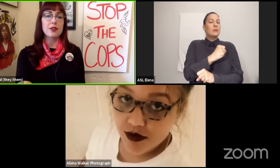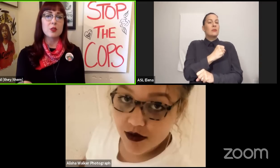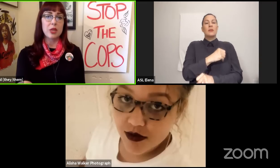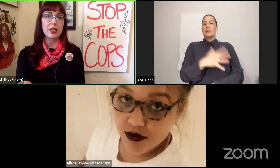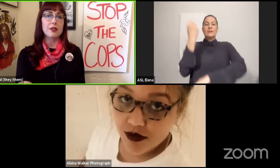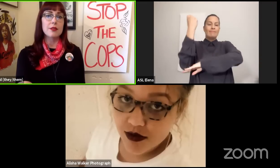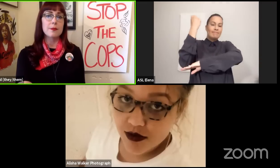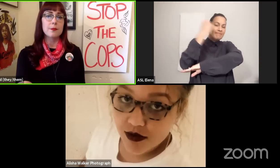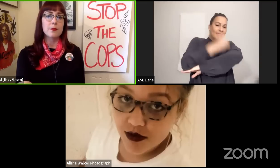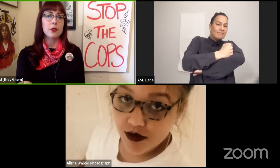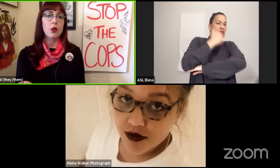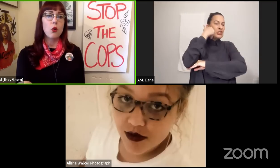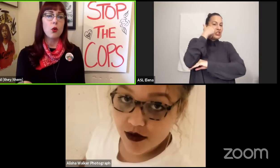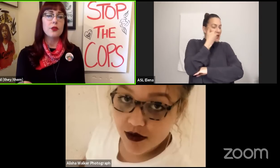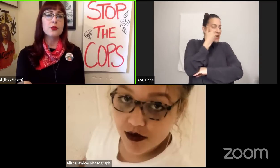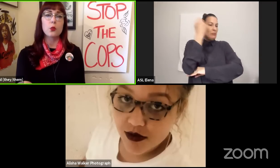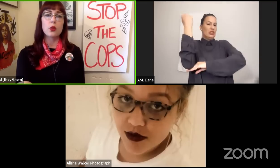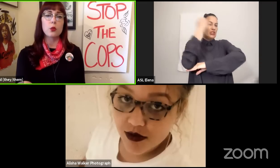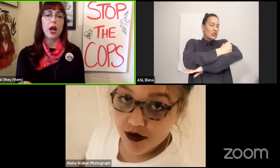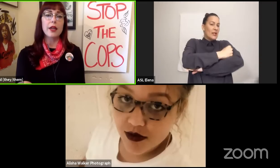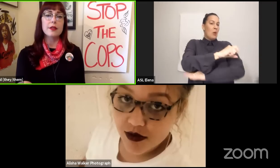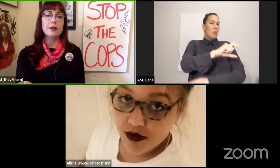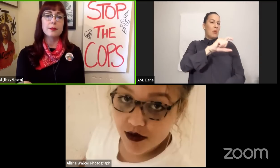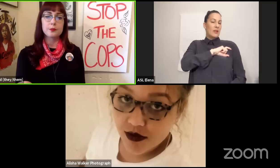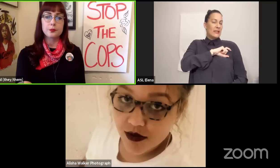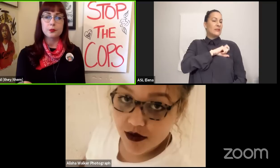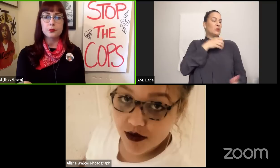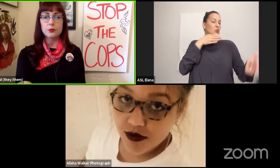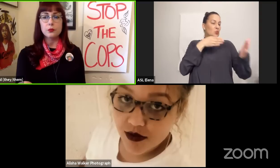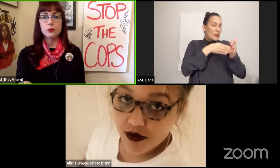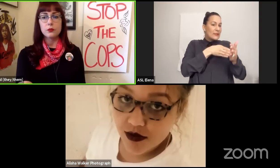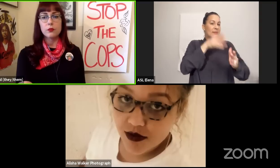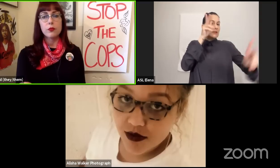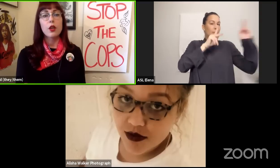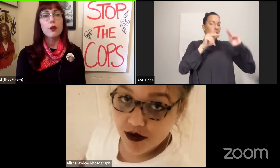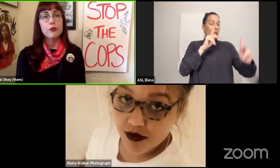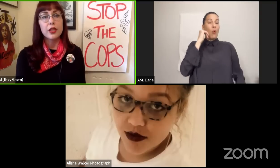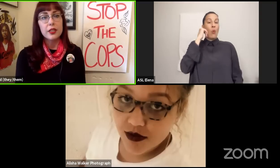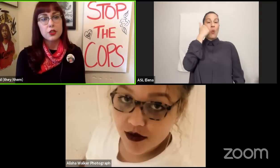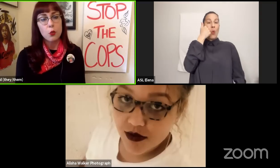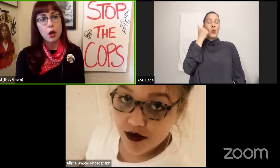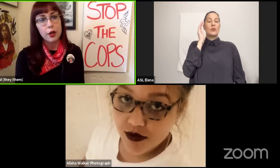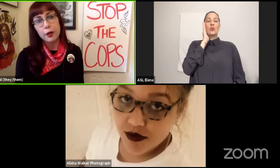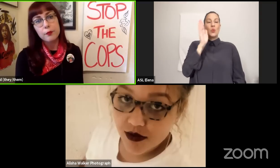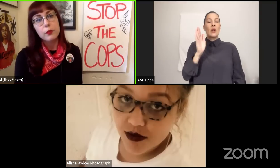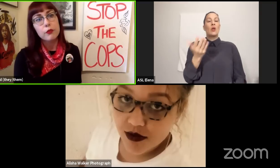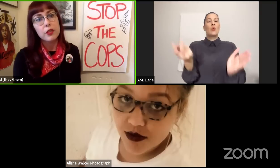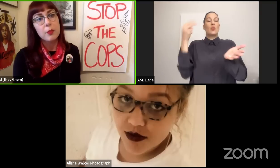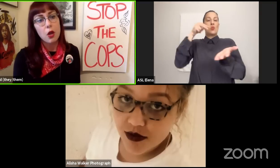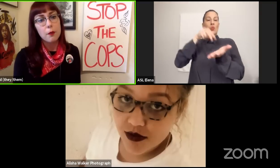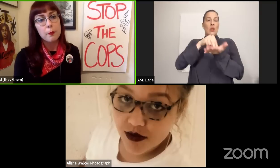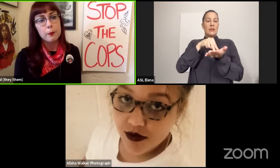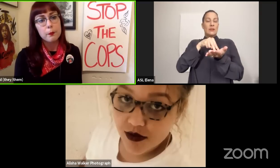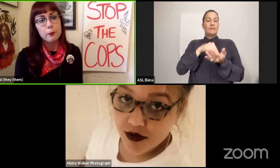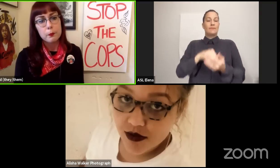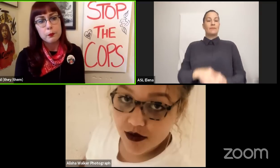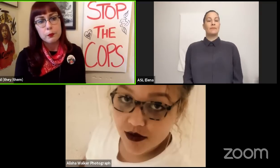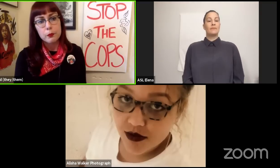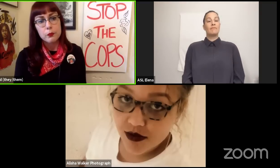the racist pigs. Whores will rise. Free Alicia Walker, free them all.